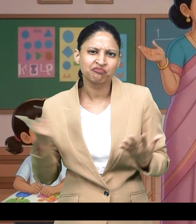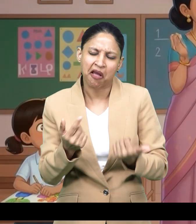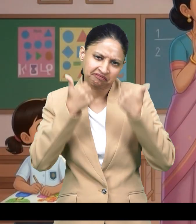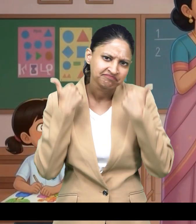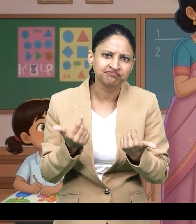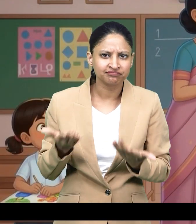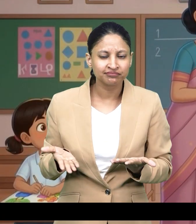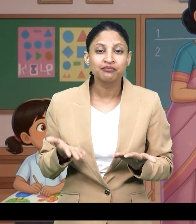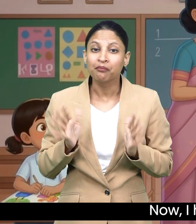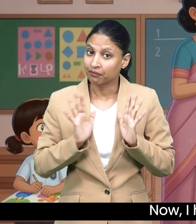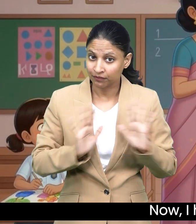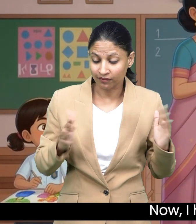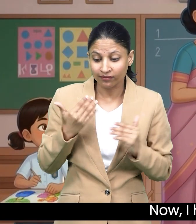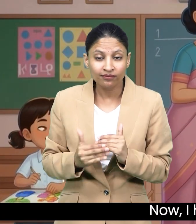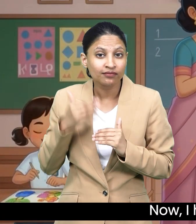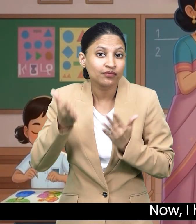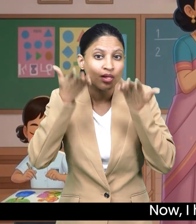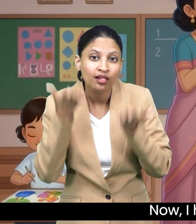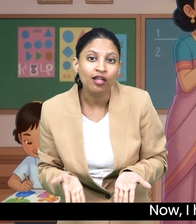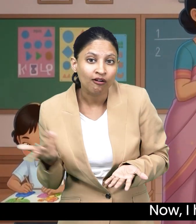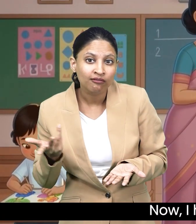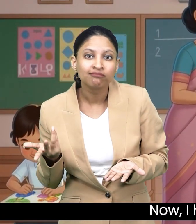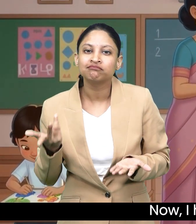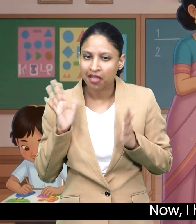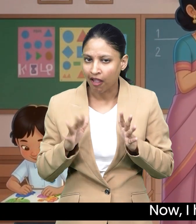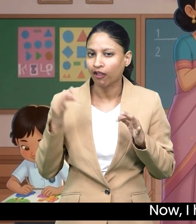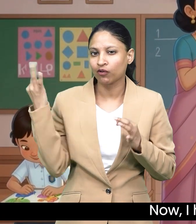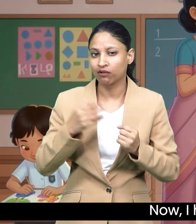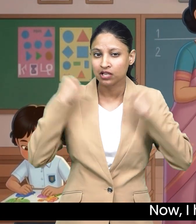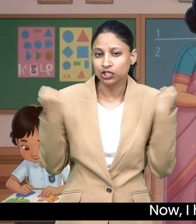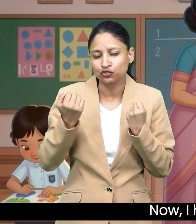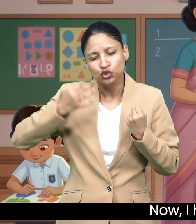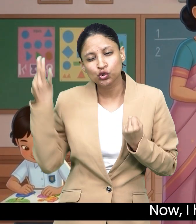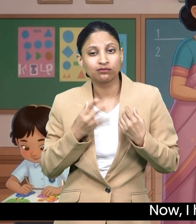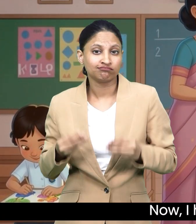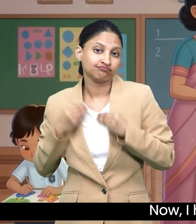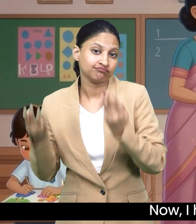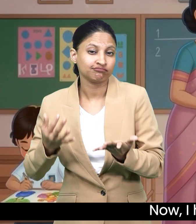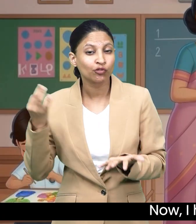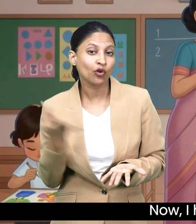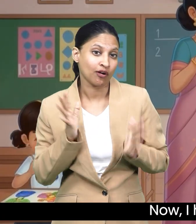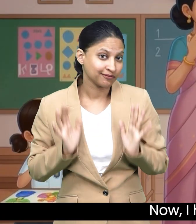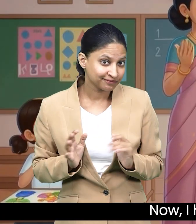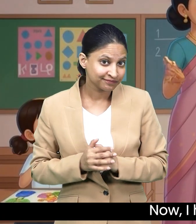"Great job, everyone. Now I have a fun new activity for you."